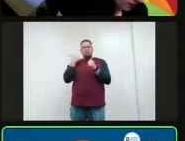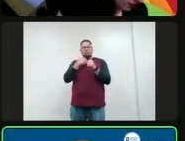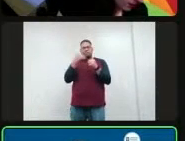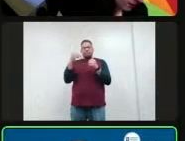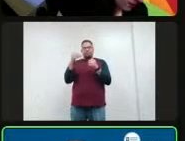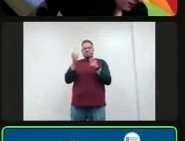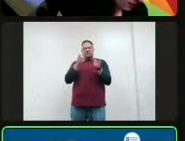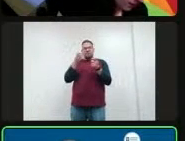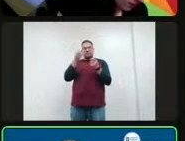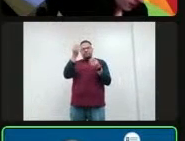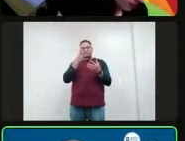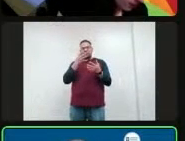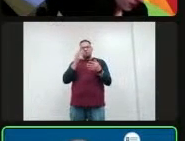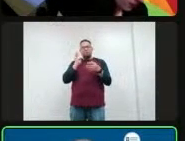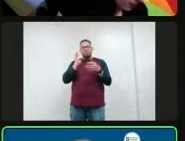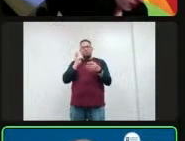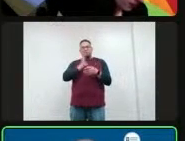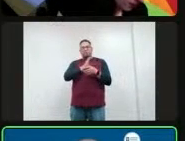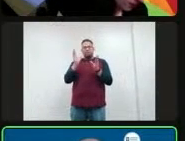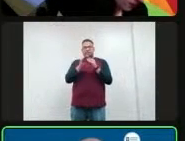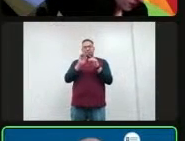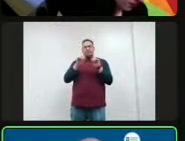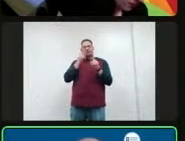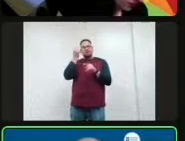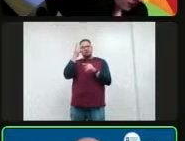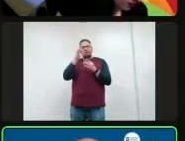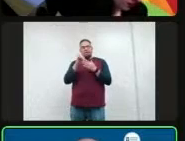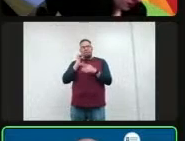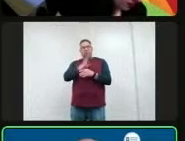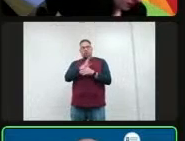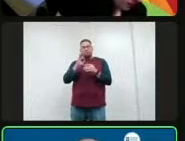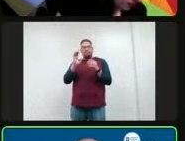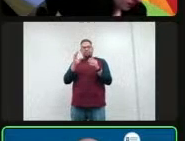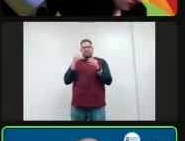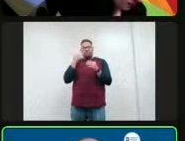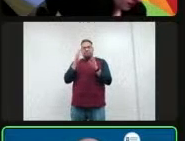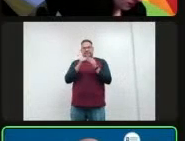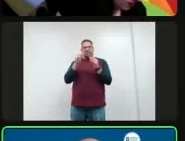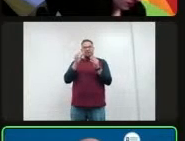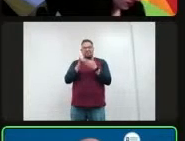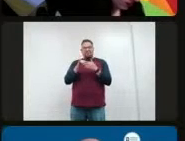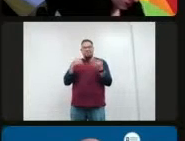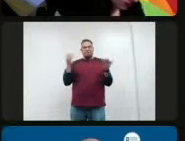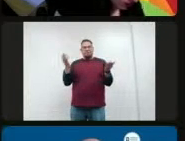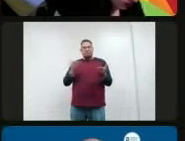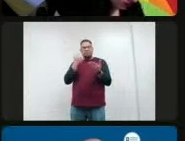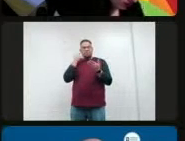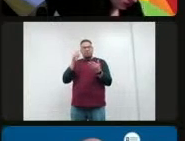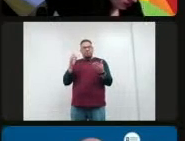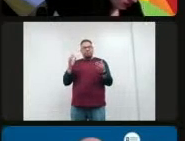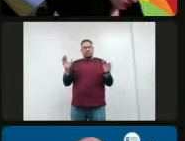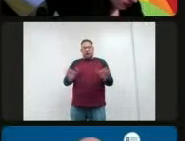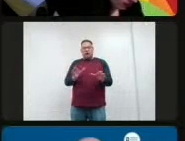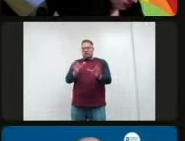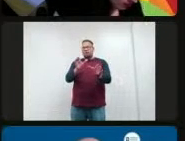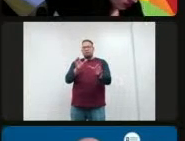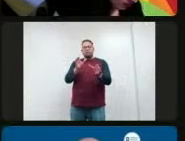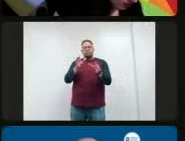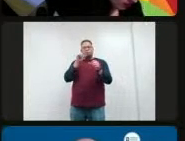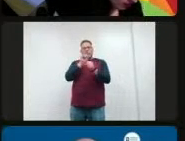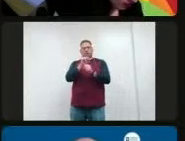board meeting? But understand that a board meeting exists for the conduct of the work of the